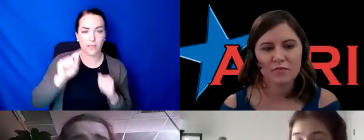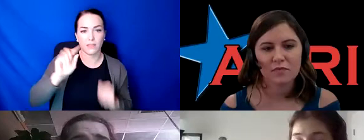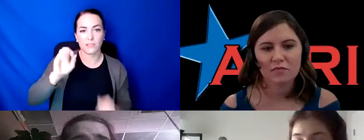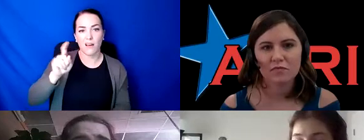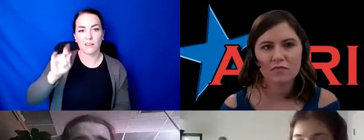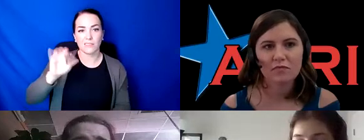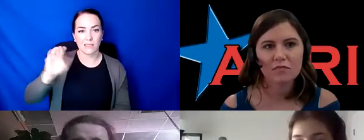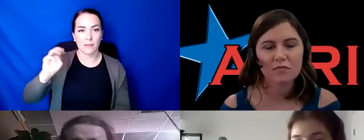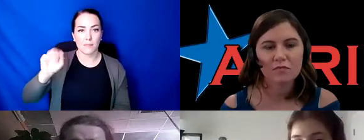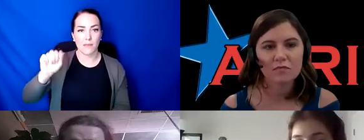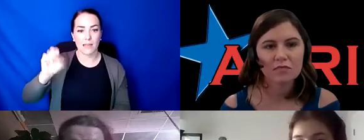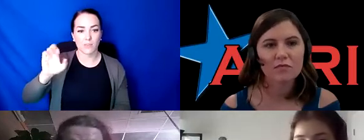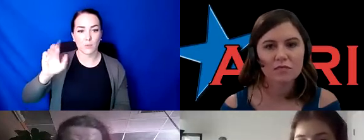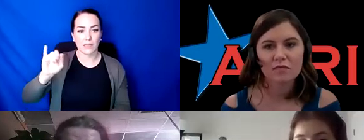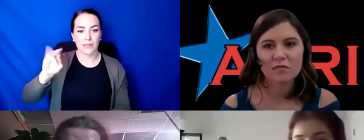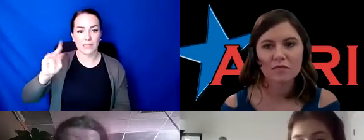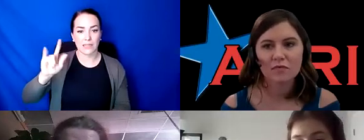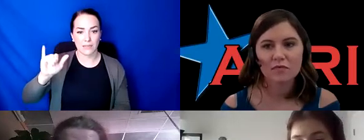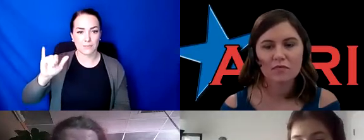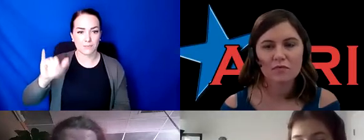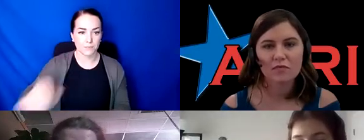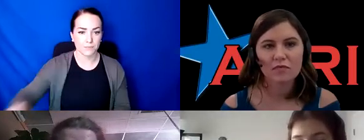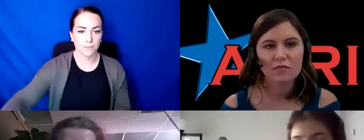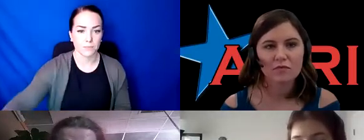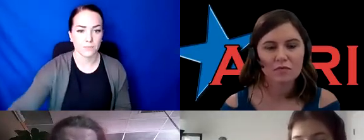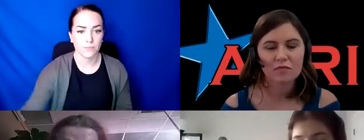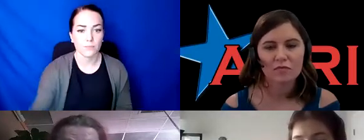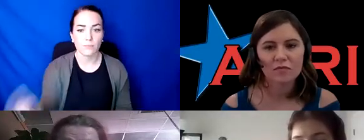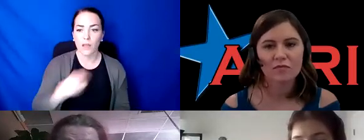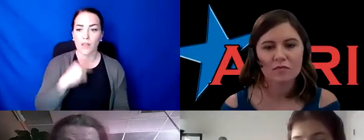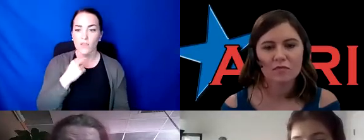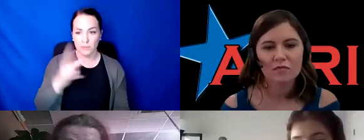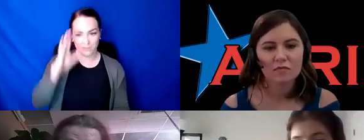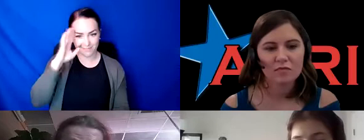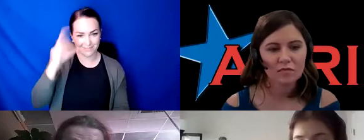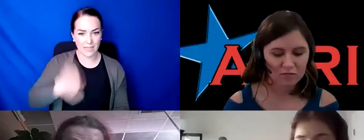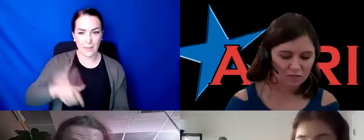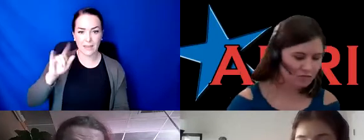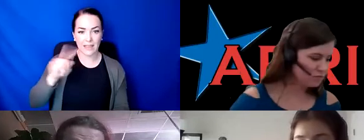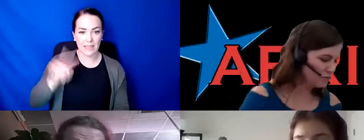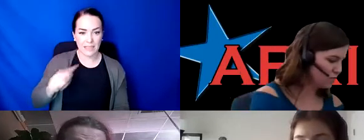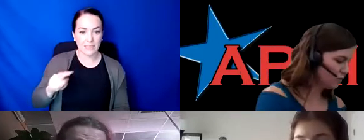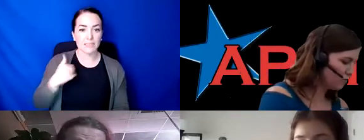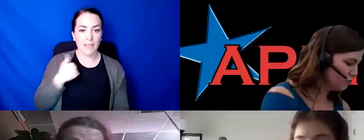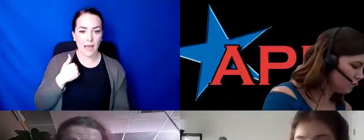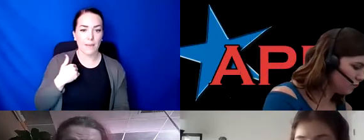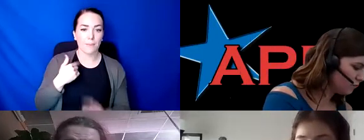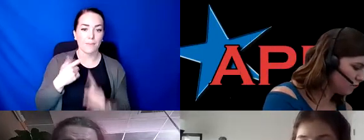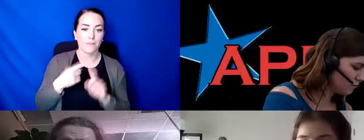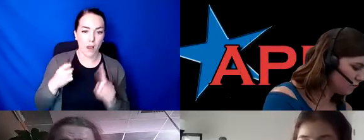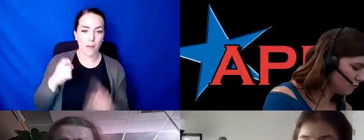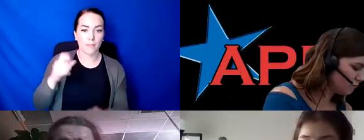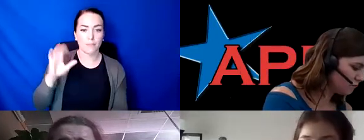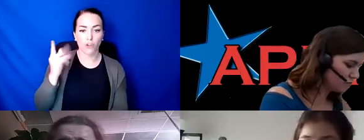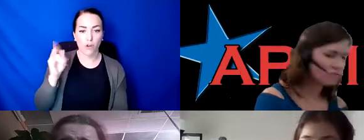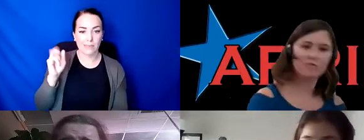Hi, if I can, sorry. My name is Liz. I'm from Accessibility here in Charleston. We're a Center for Independent Living. And